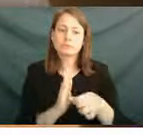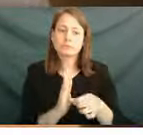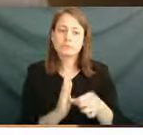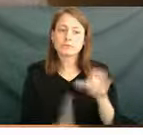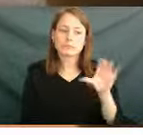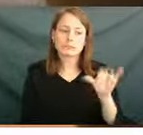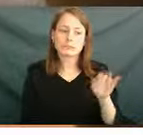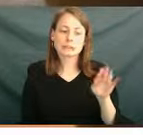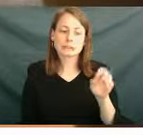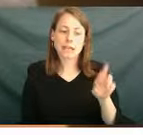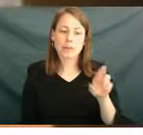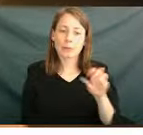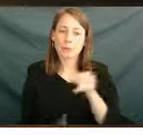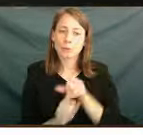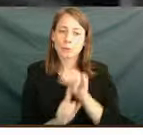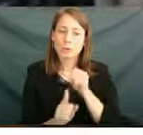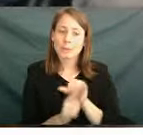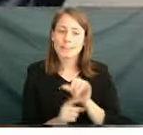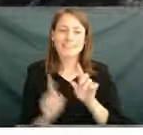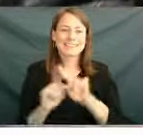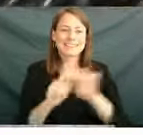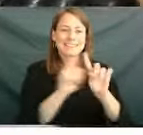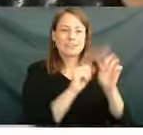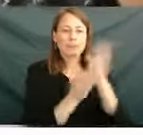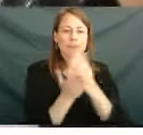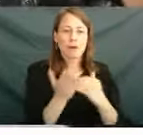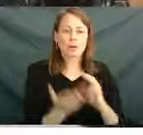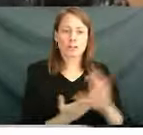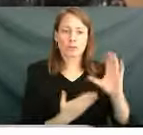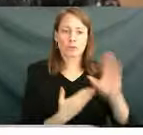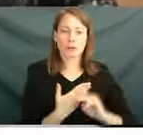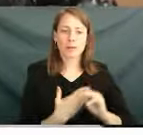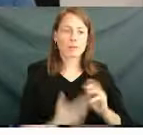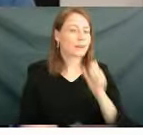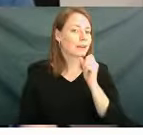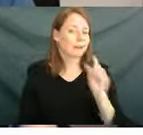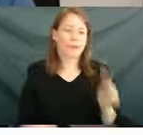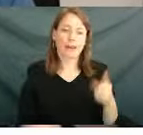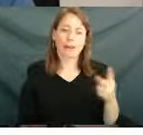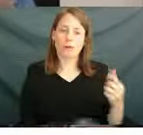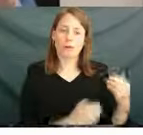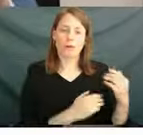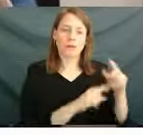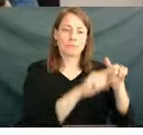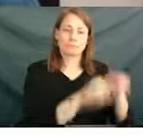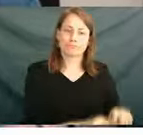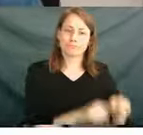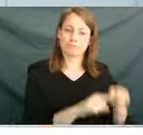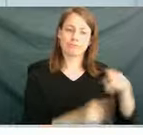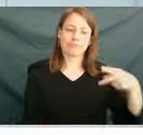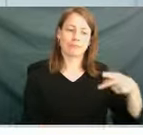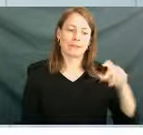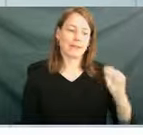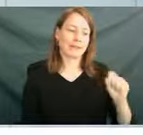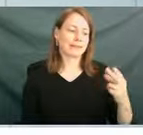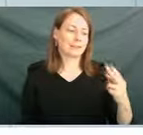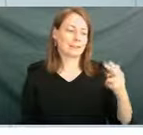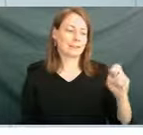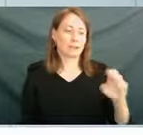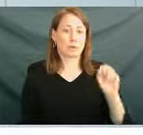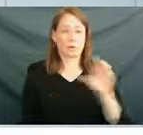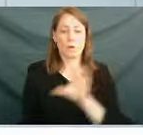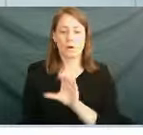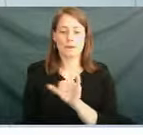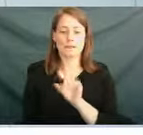on opportunities presented by PSHE or citizenship. In this ICT lesson, pupils are being taught how to